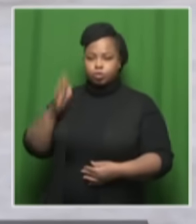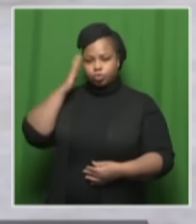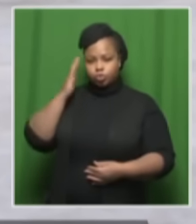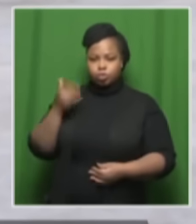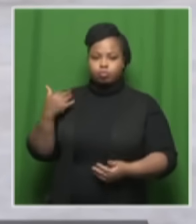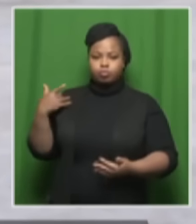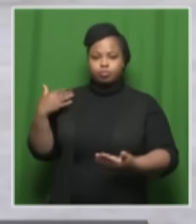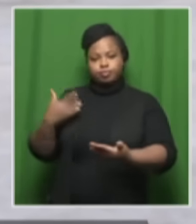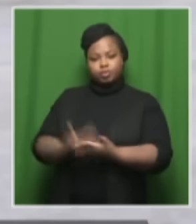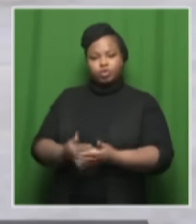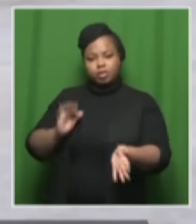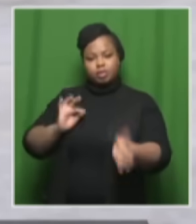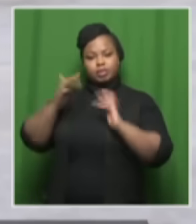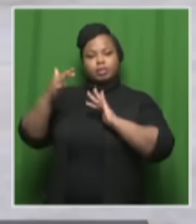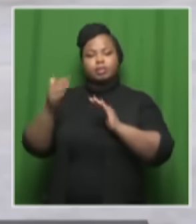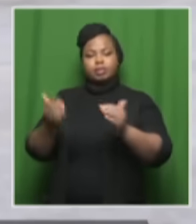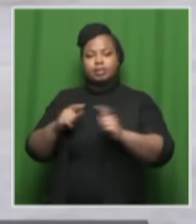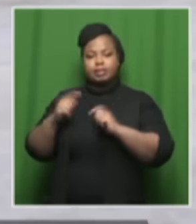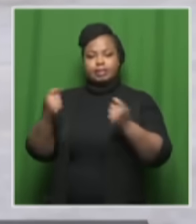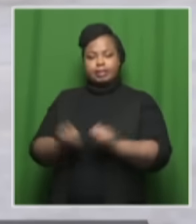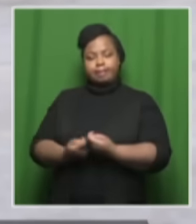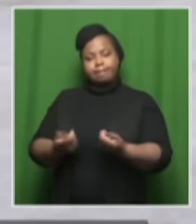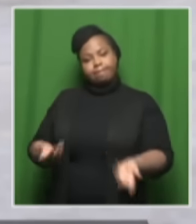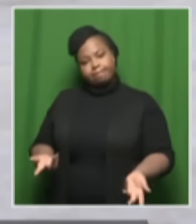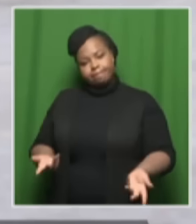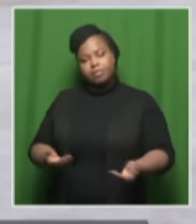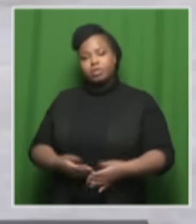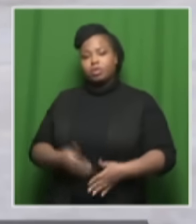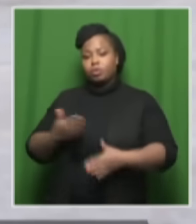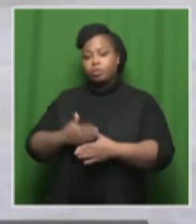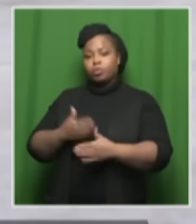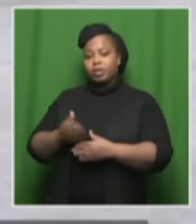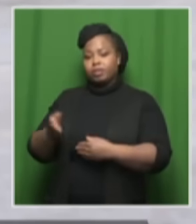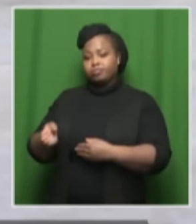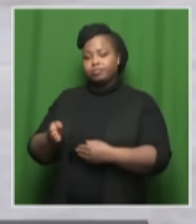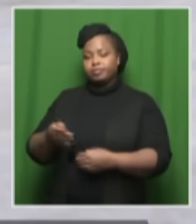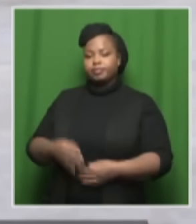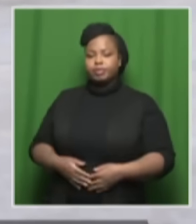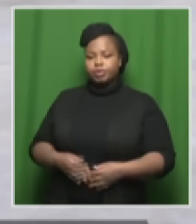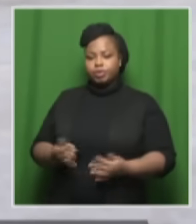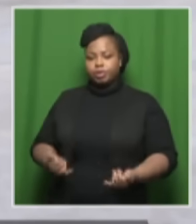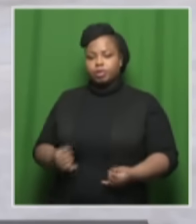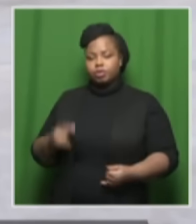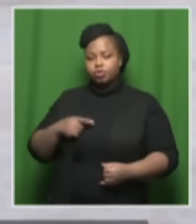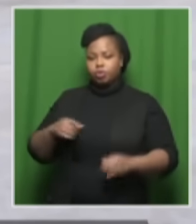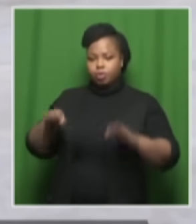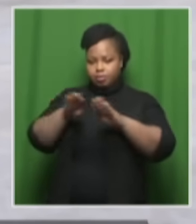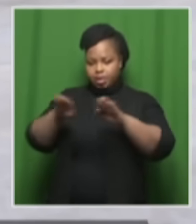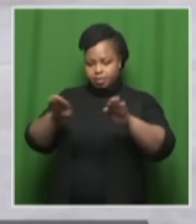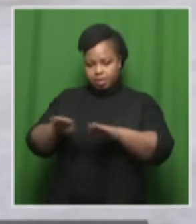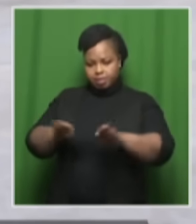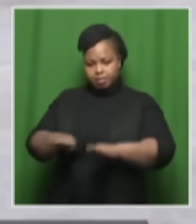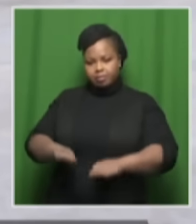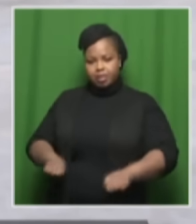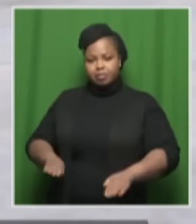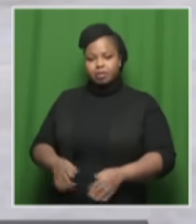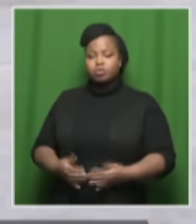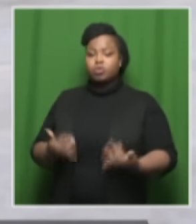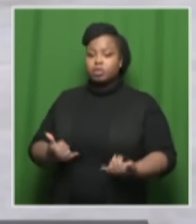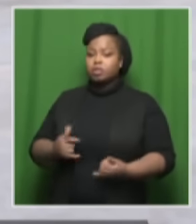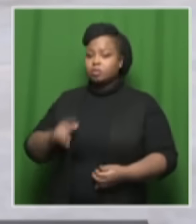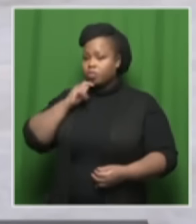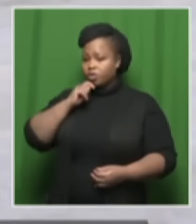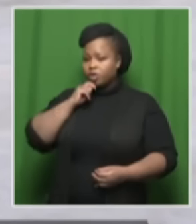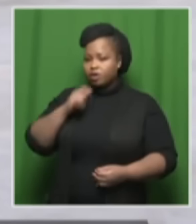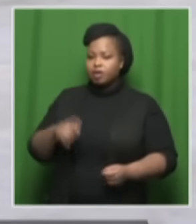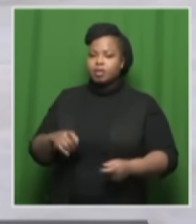or how far the disaster team is in terms of the work that's been done here on the site, which layer of the building they are. I have heard this morning they're working now from the right